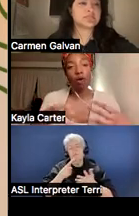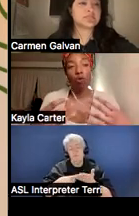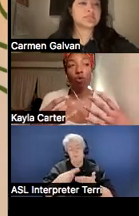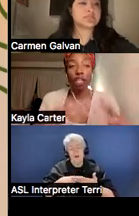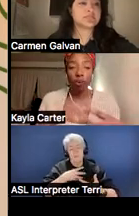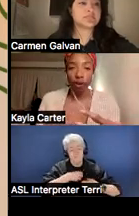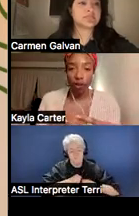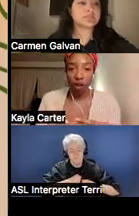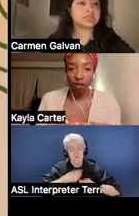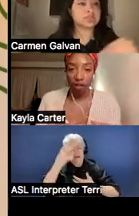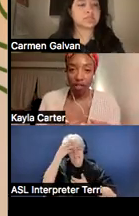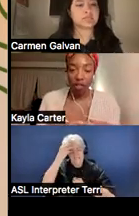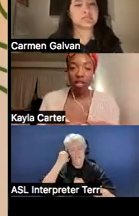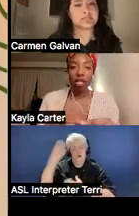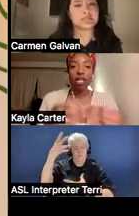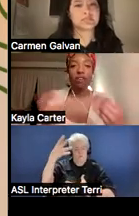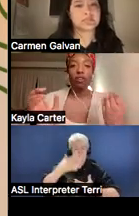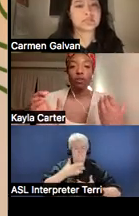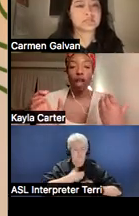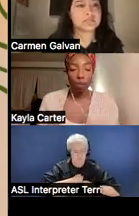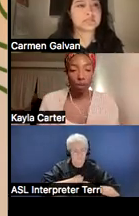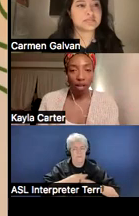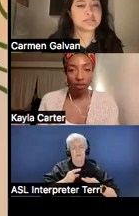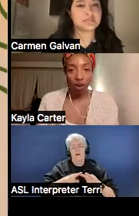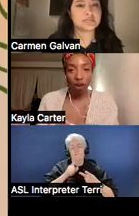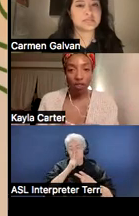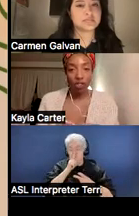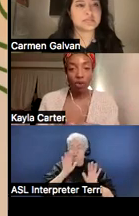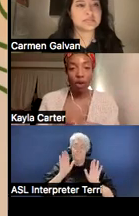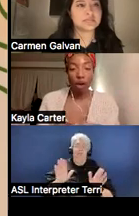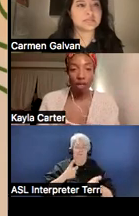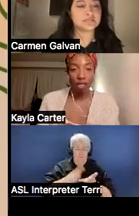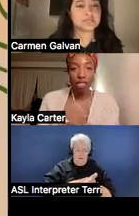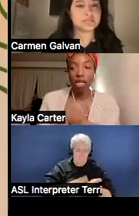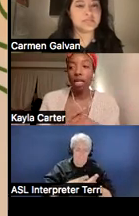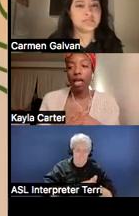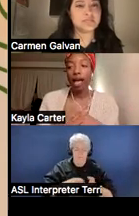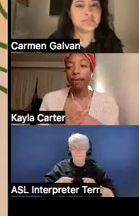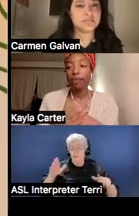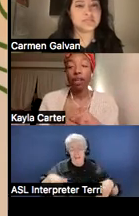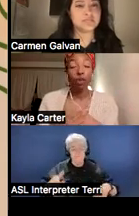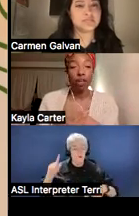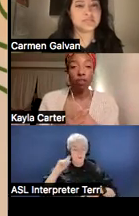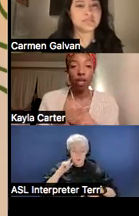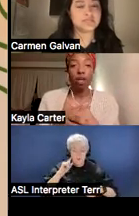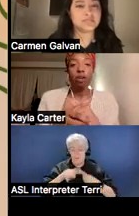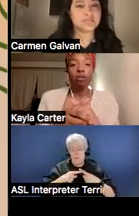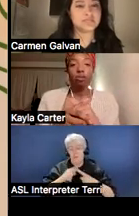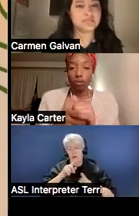a really wonderful conversation. If you've not been present for a conversation around policy and